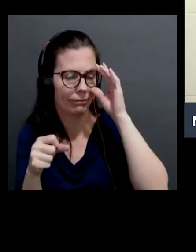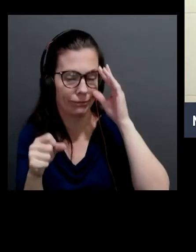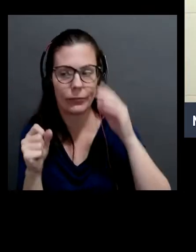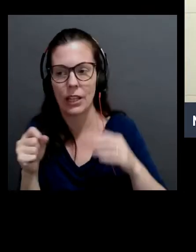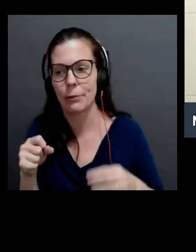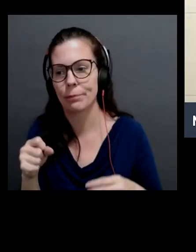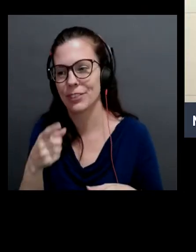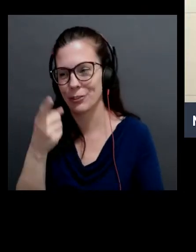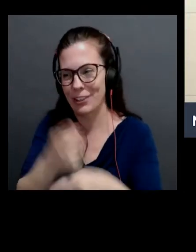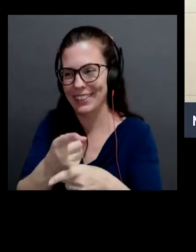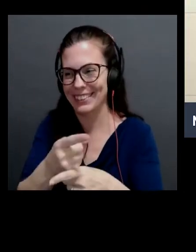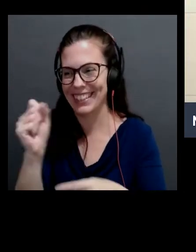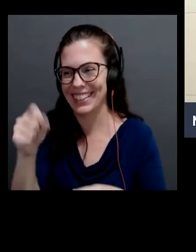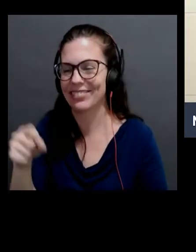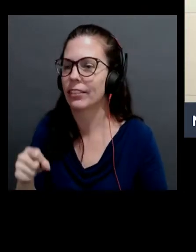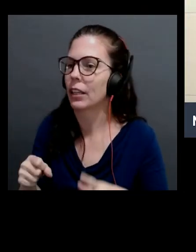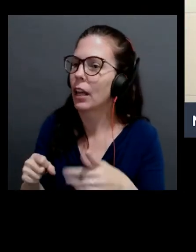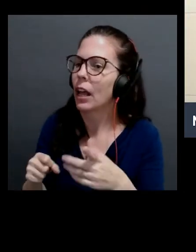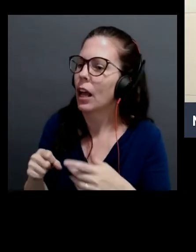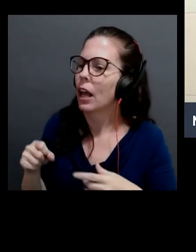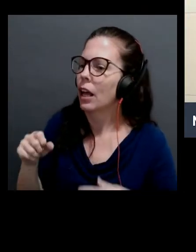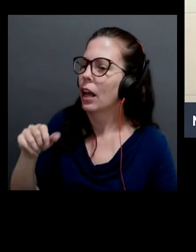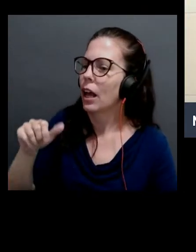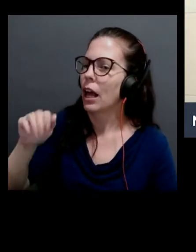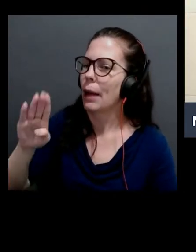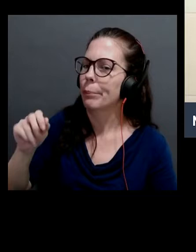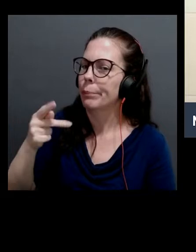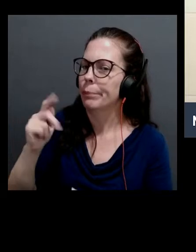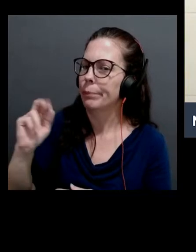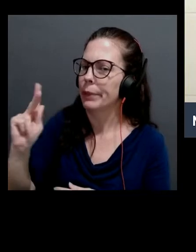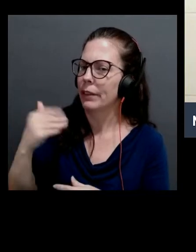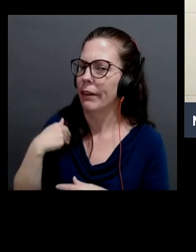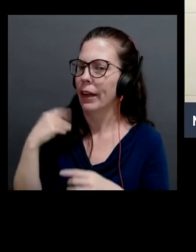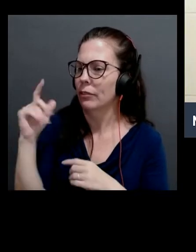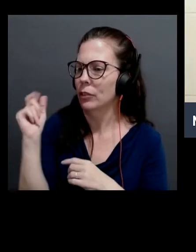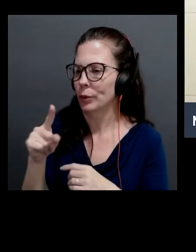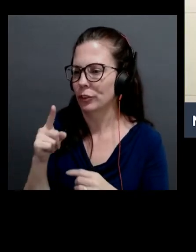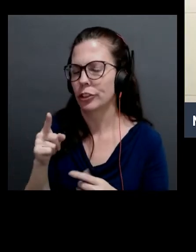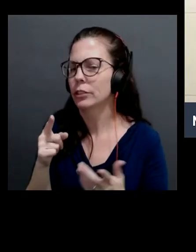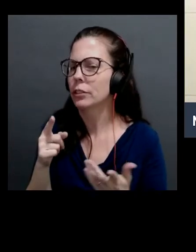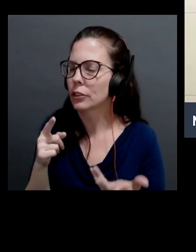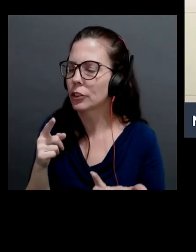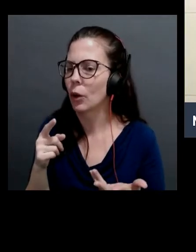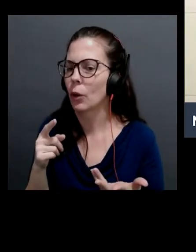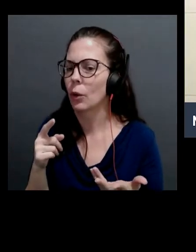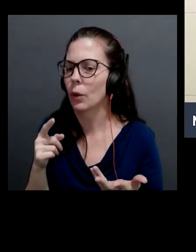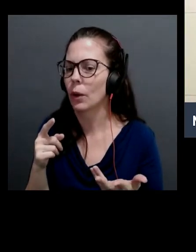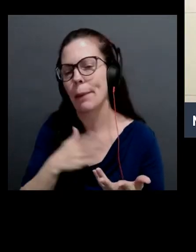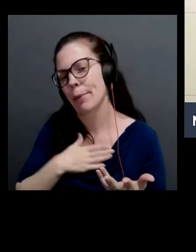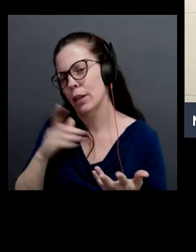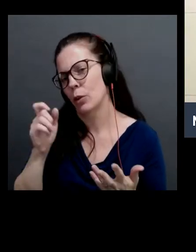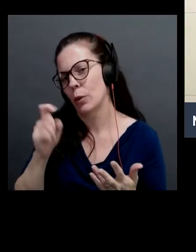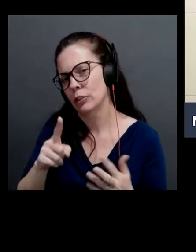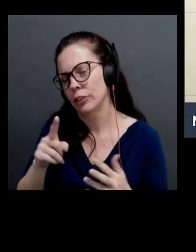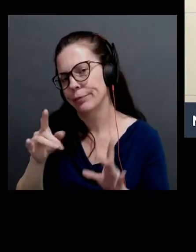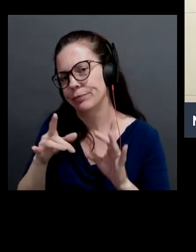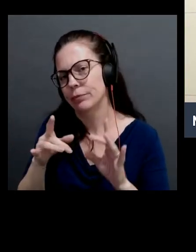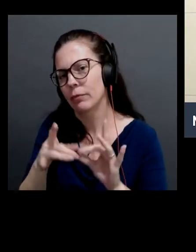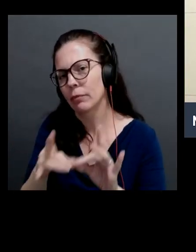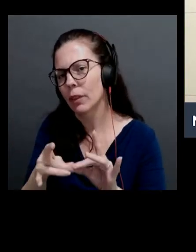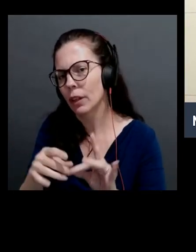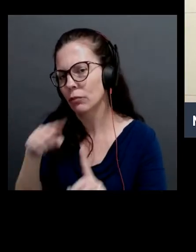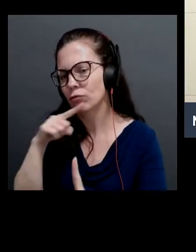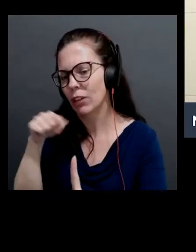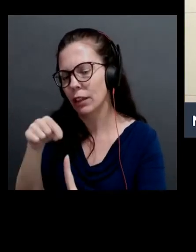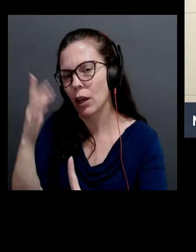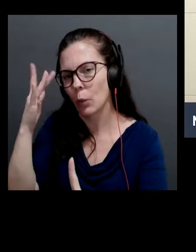it. And Abik, I had a question. So like there you my question is like essentially why did you choose to